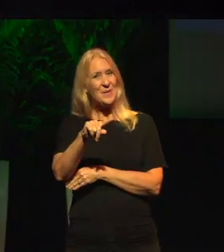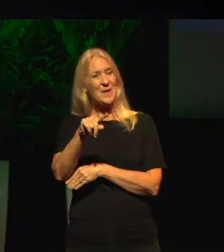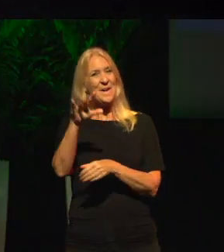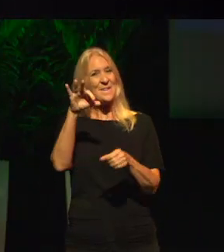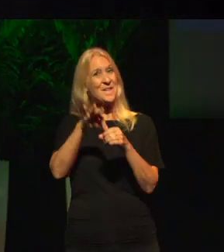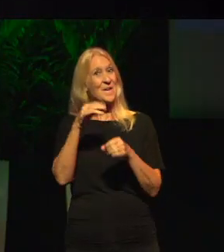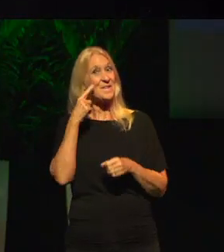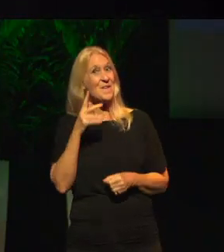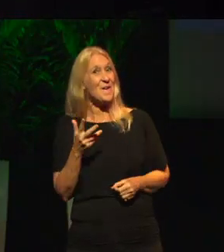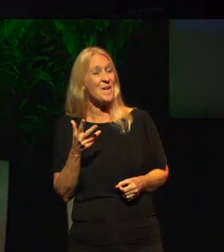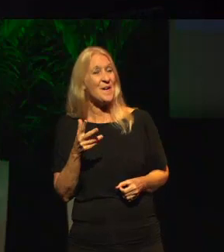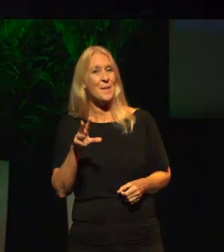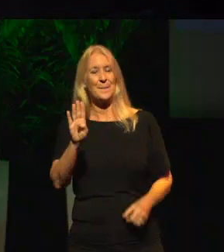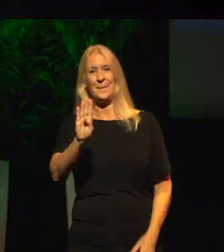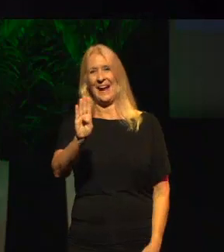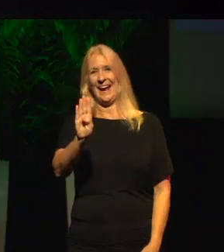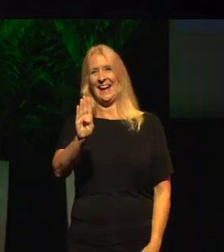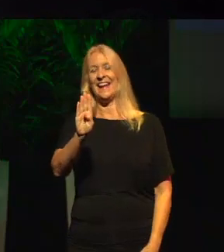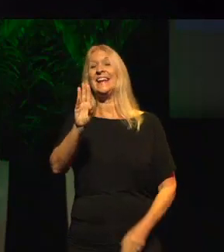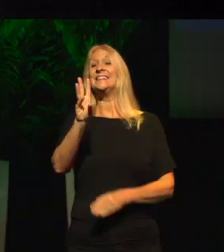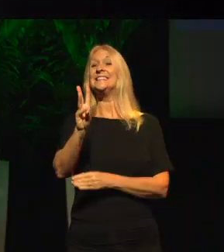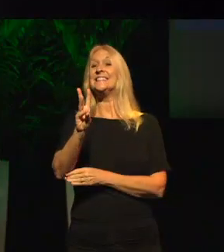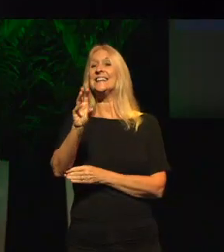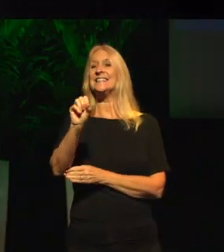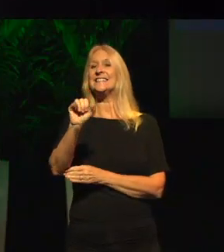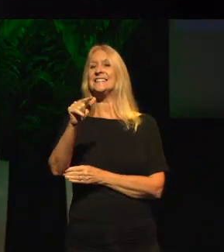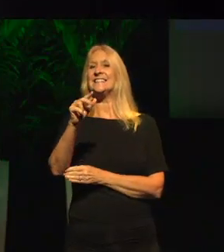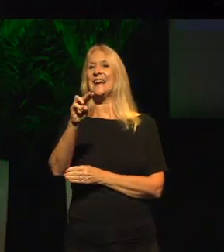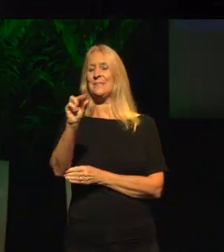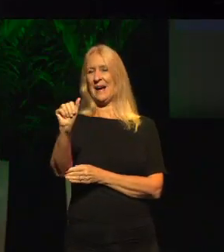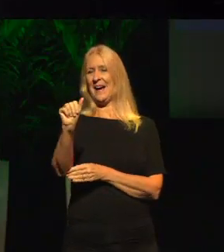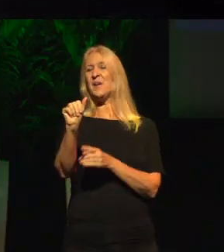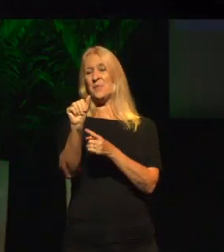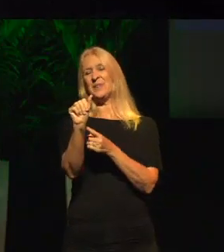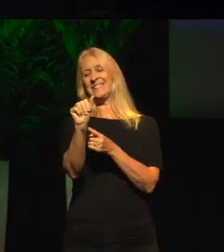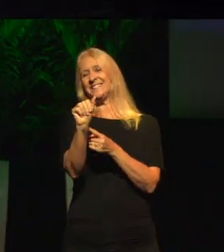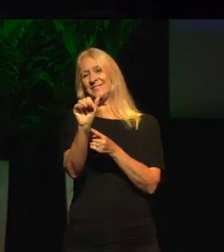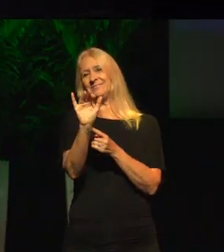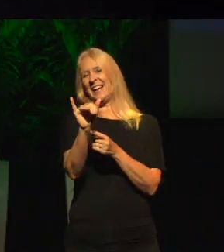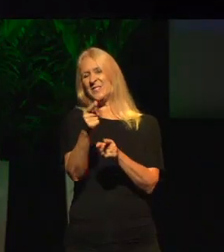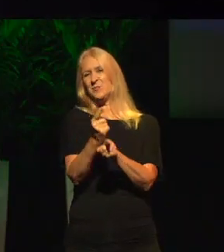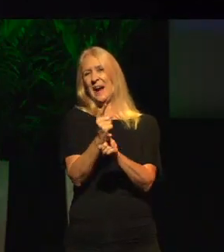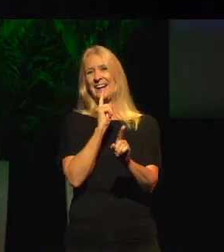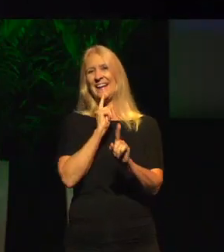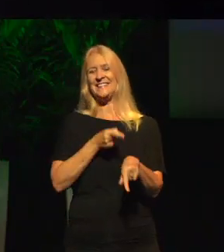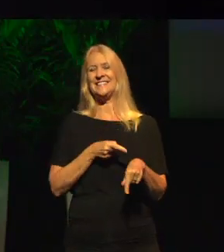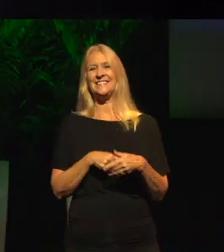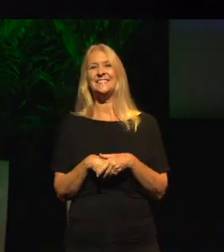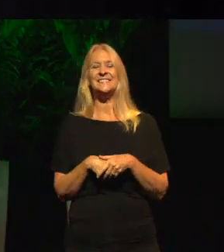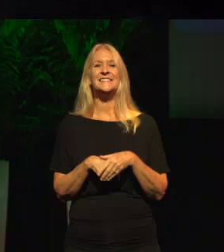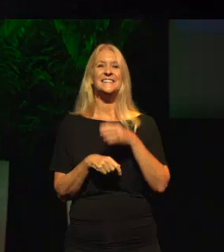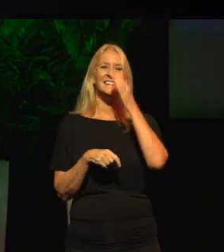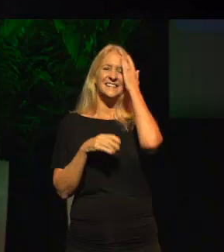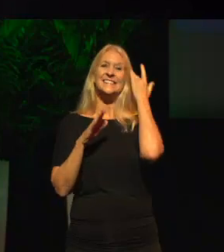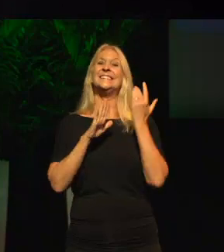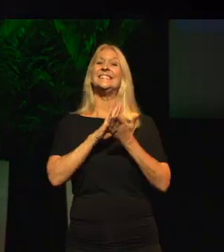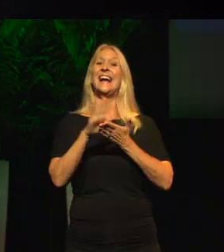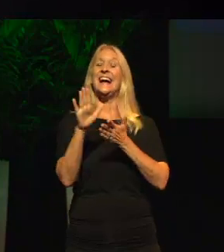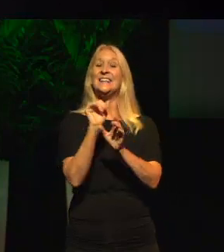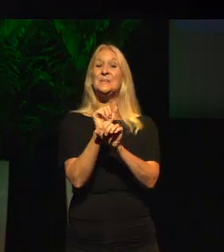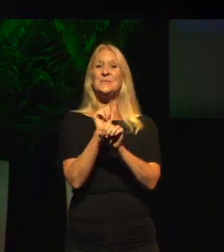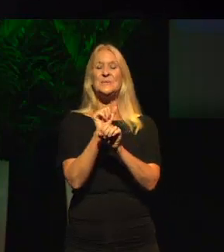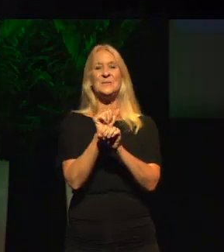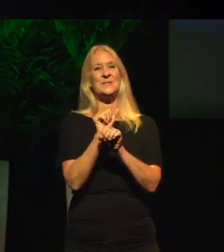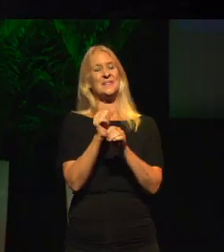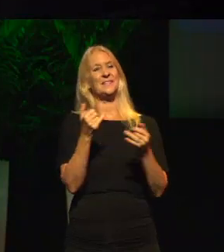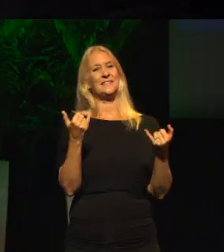voted for B, Six Sigma, and which incidentally is the correct response. So nice job today. You know, at times